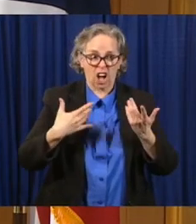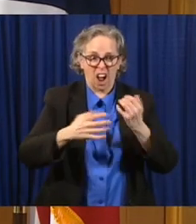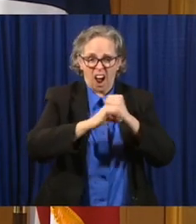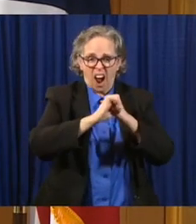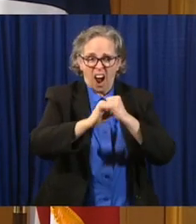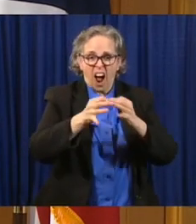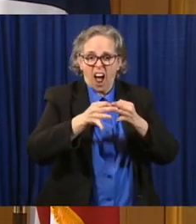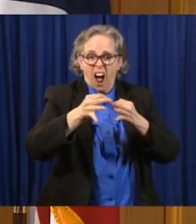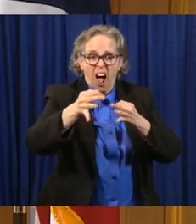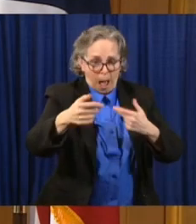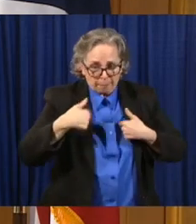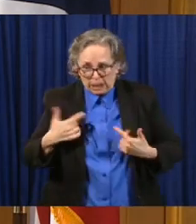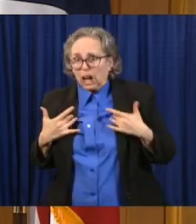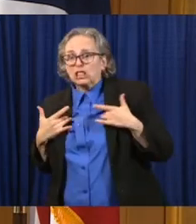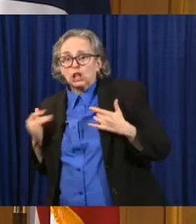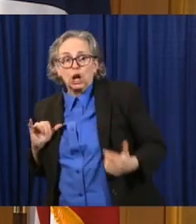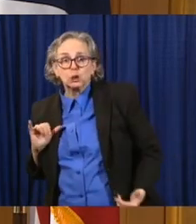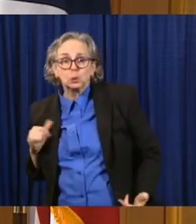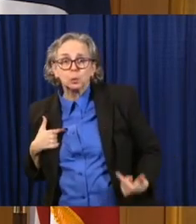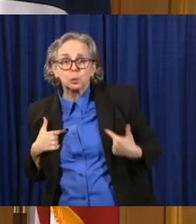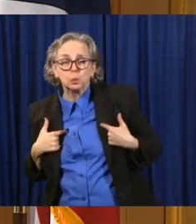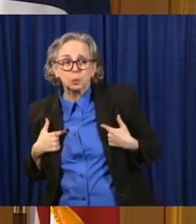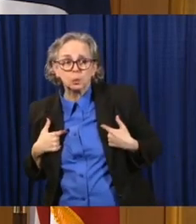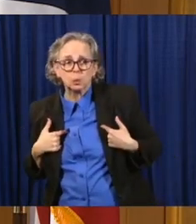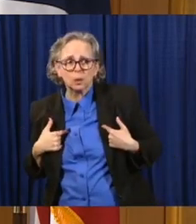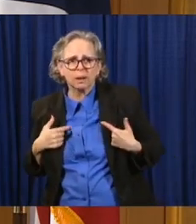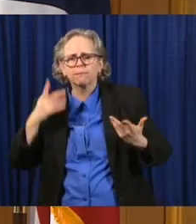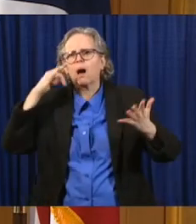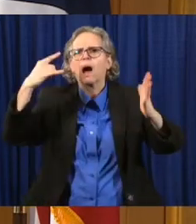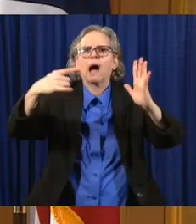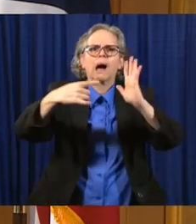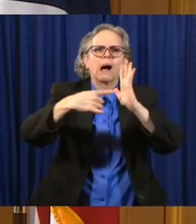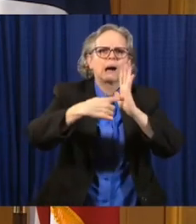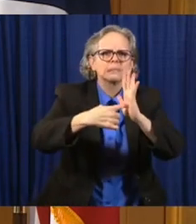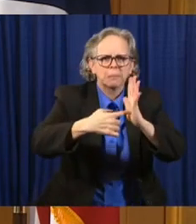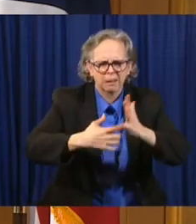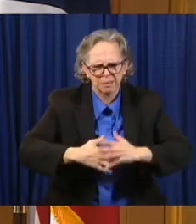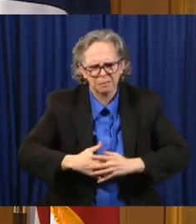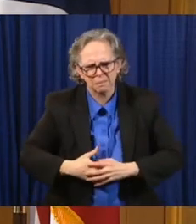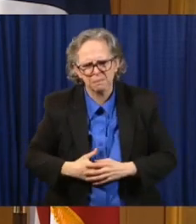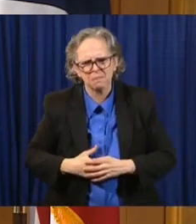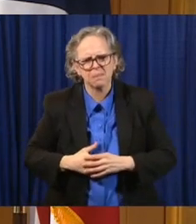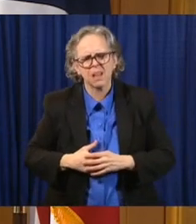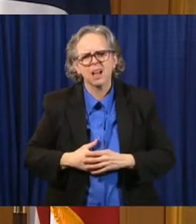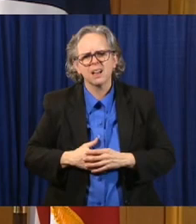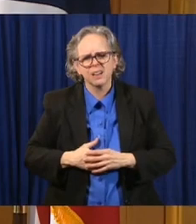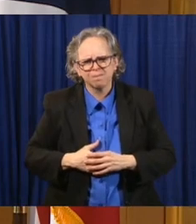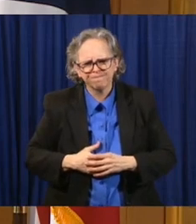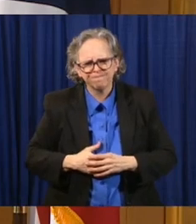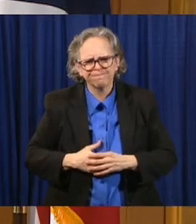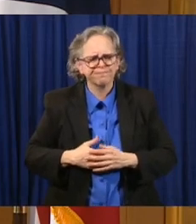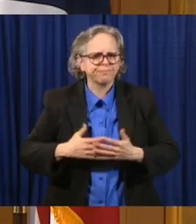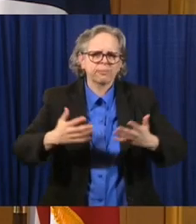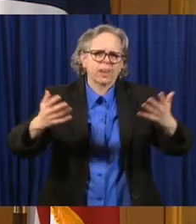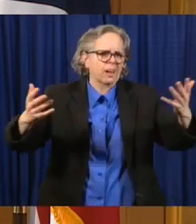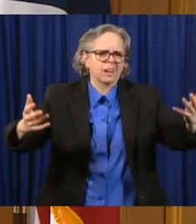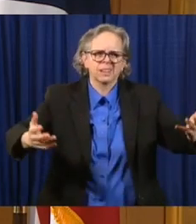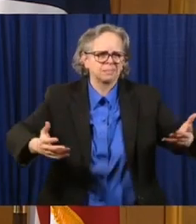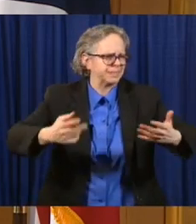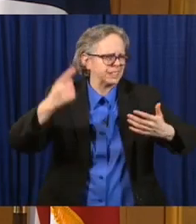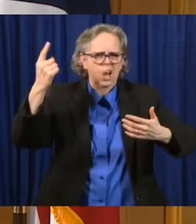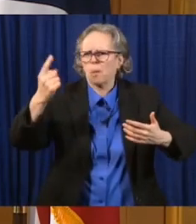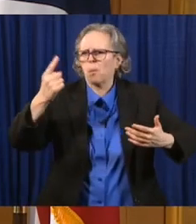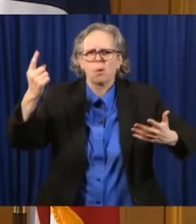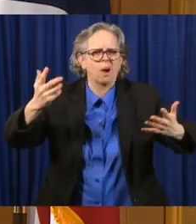that let's say someone who has had some reason to